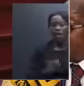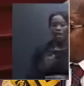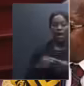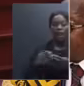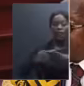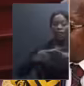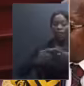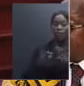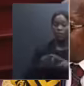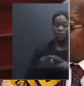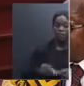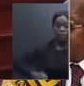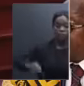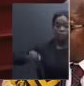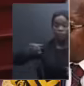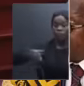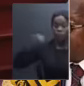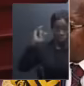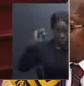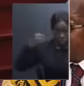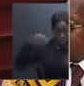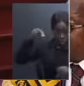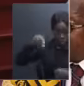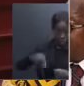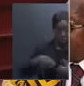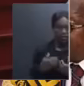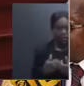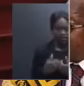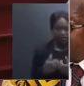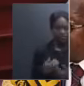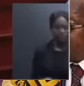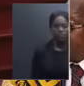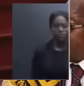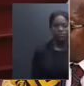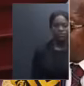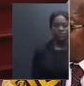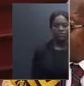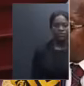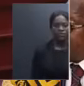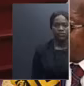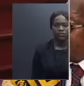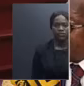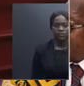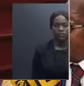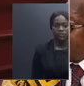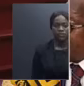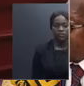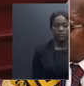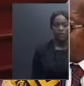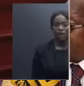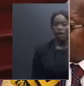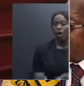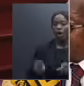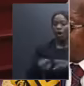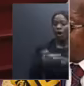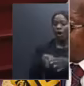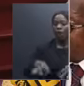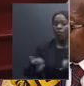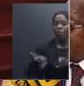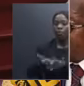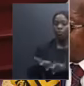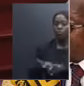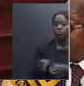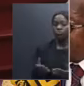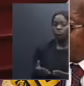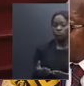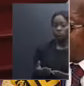Supreme Court judges. And more importantly, Honourable Speaker, we just engage you on the